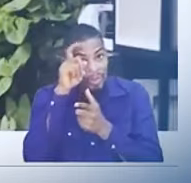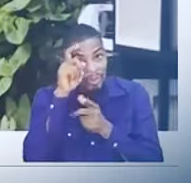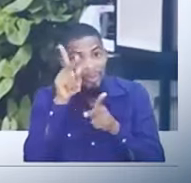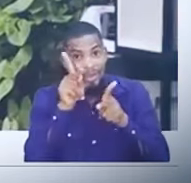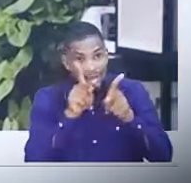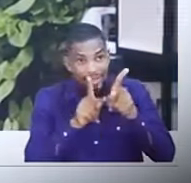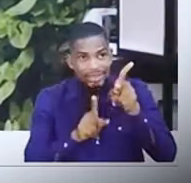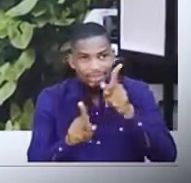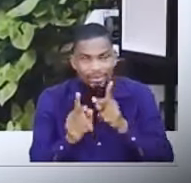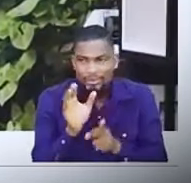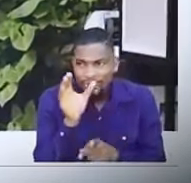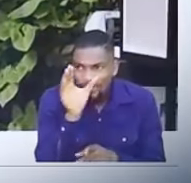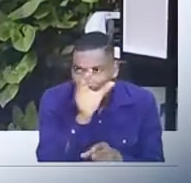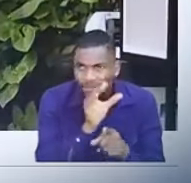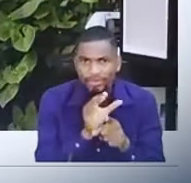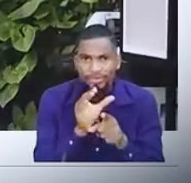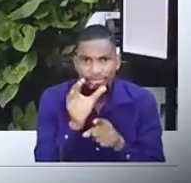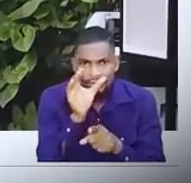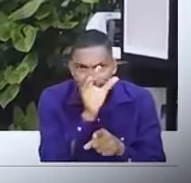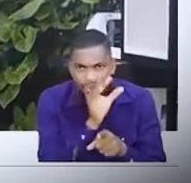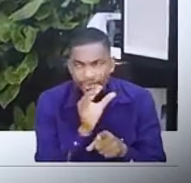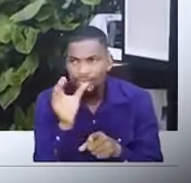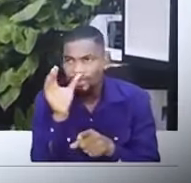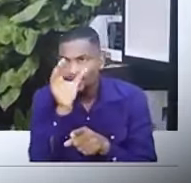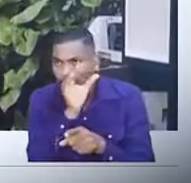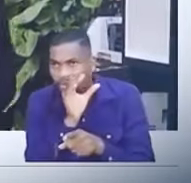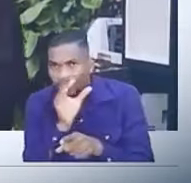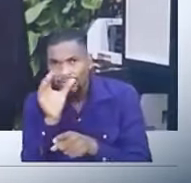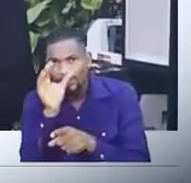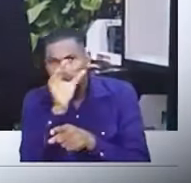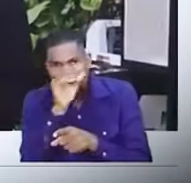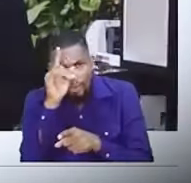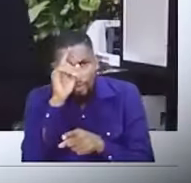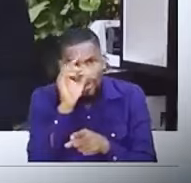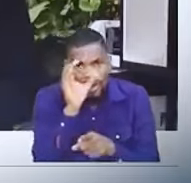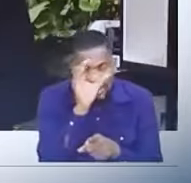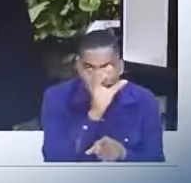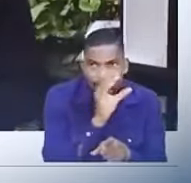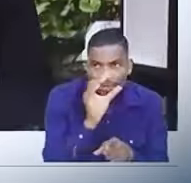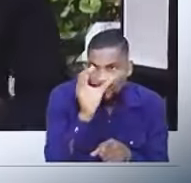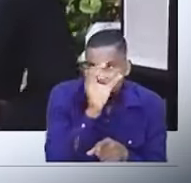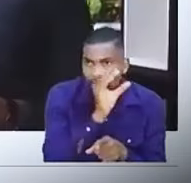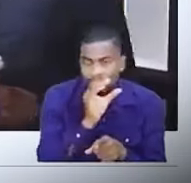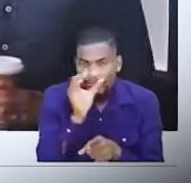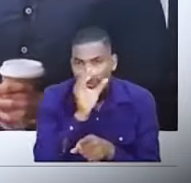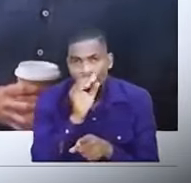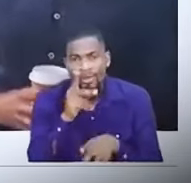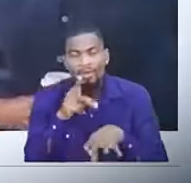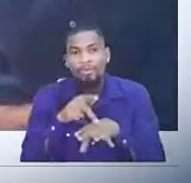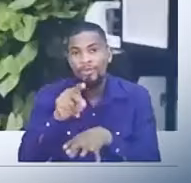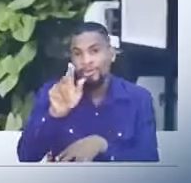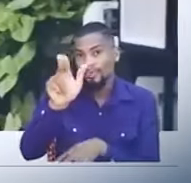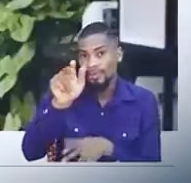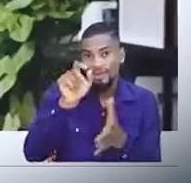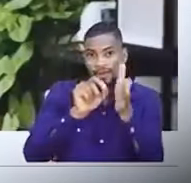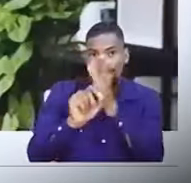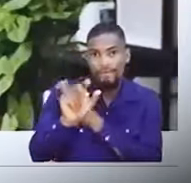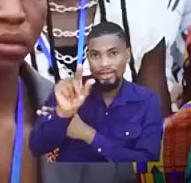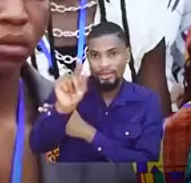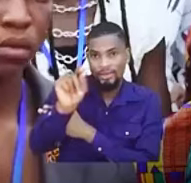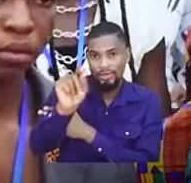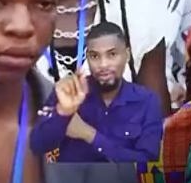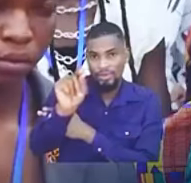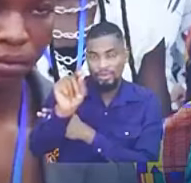Look for young people, young ladies who are wise. Proverbs 13, verse 20.